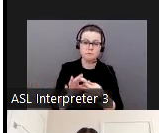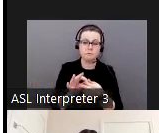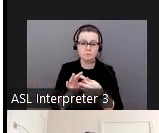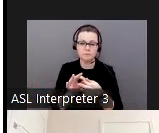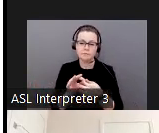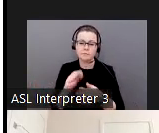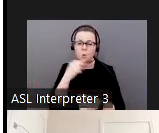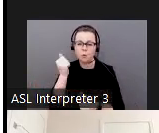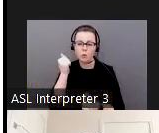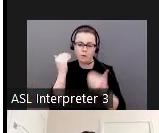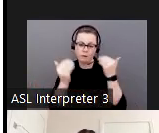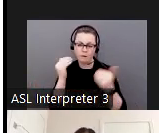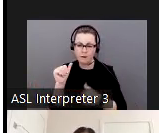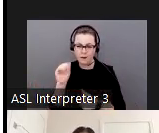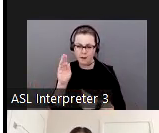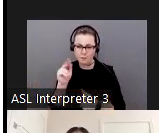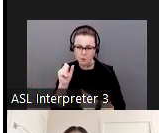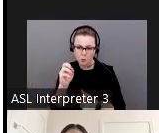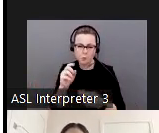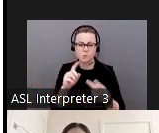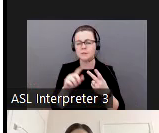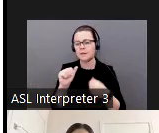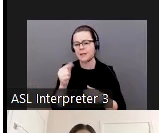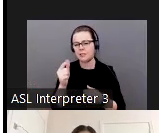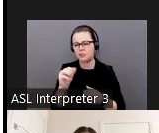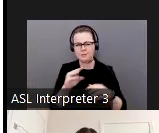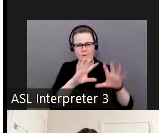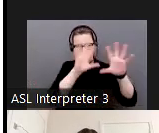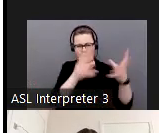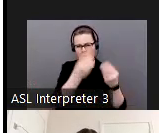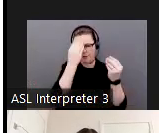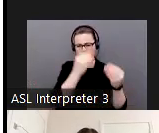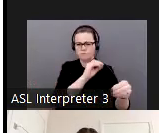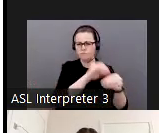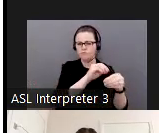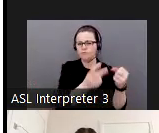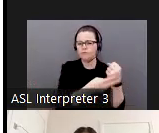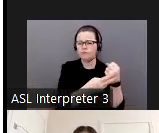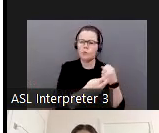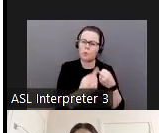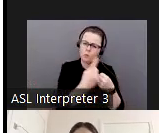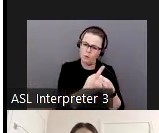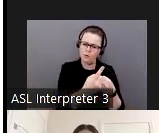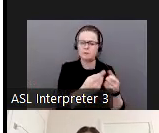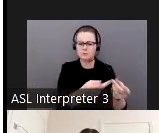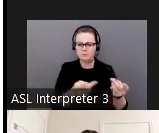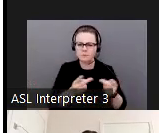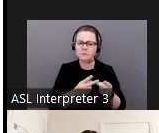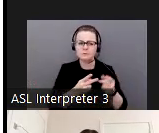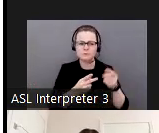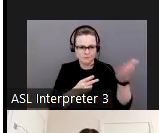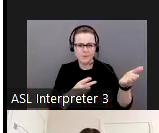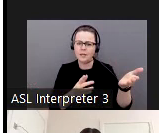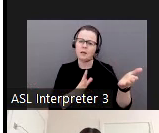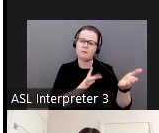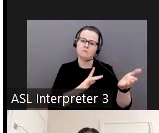abuse of older adults to ageism. It is meant to be a kind of a one-stop place for people to find the information they